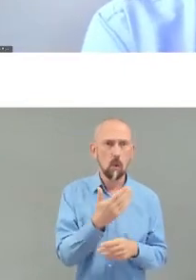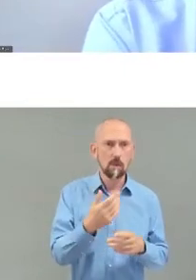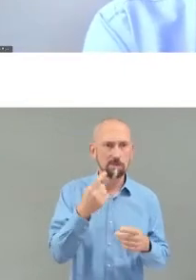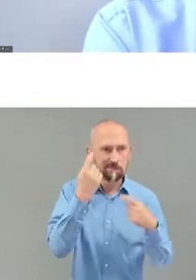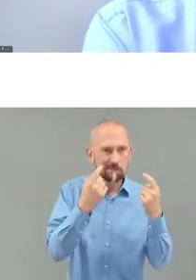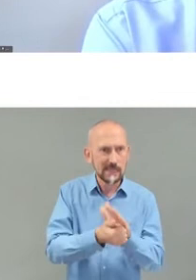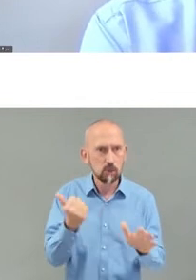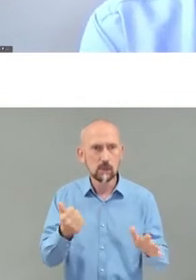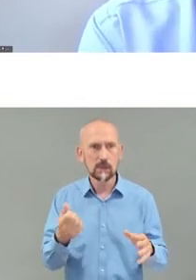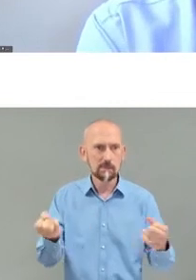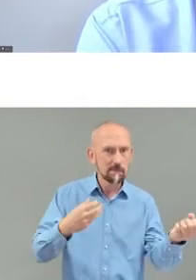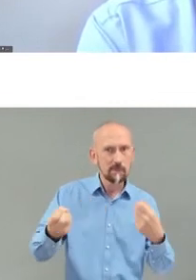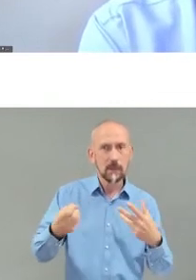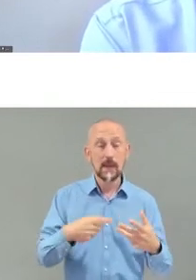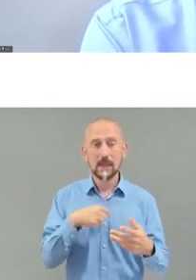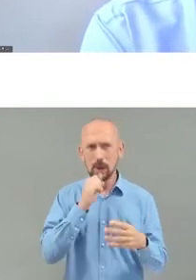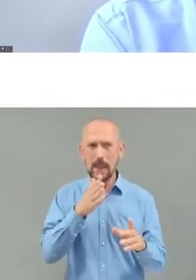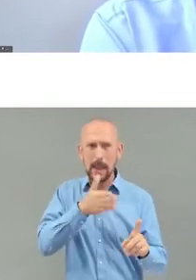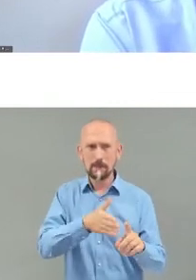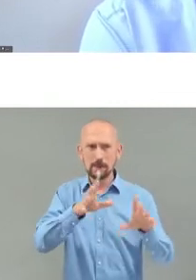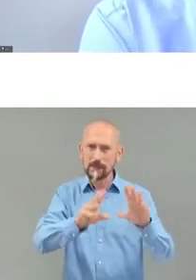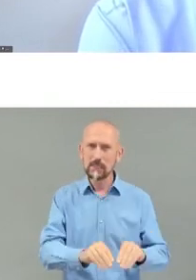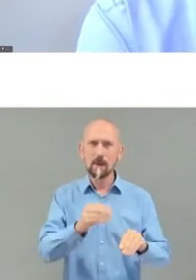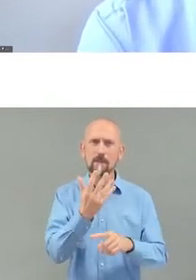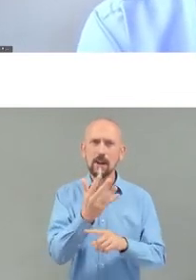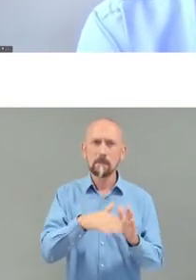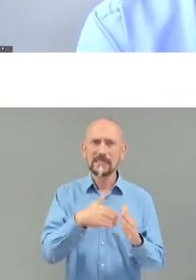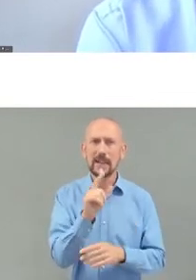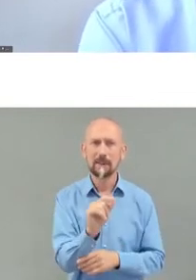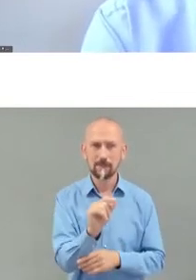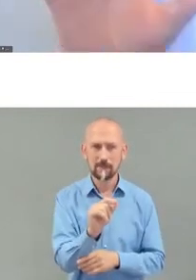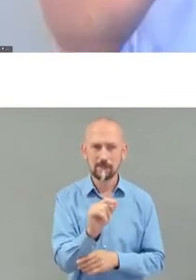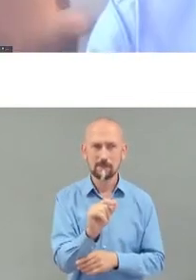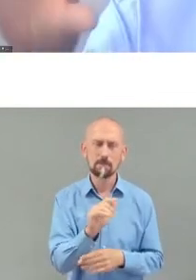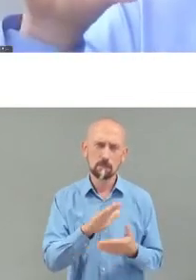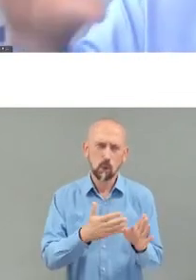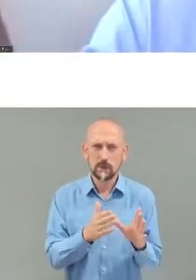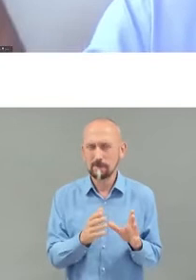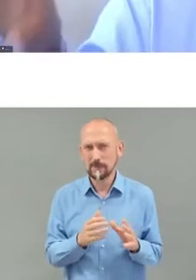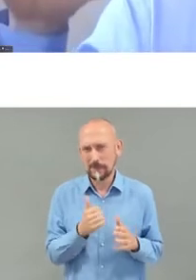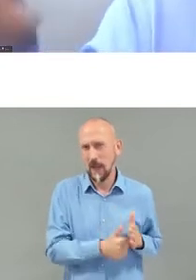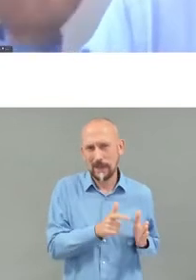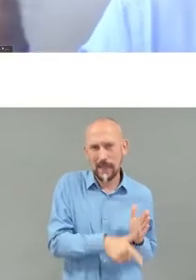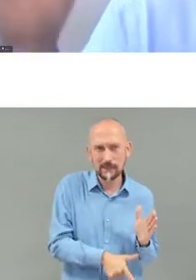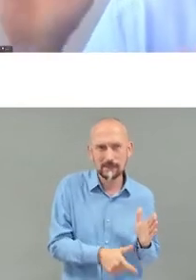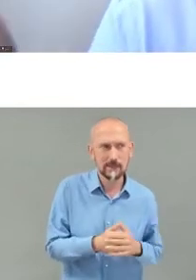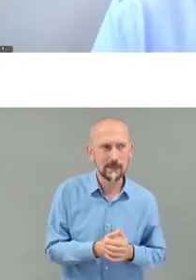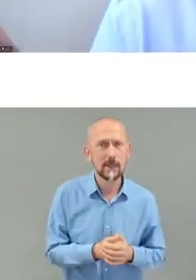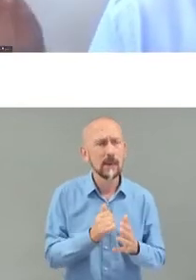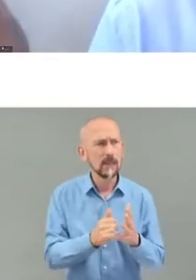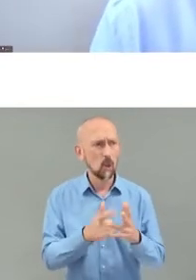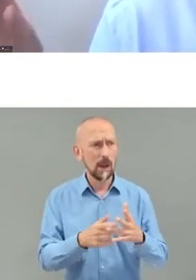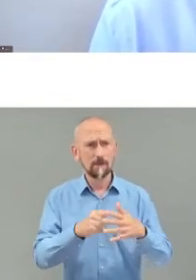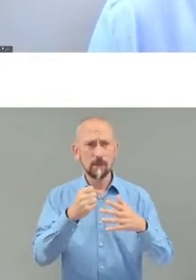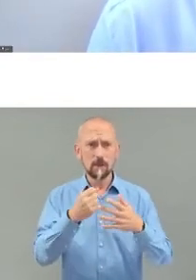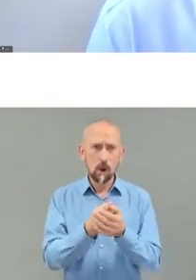close by about 11:05, given that we started a little late. So there's a whole raft of kind of clinical psychology